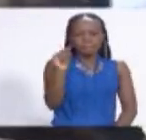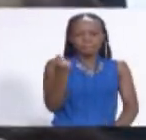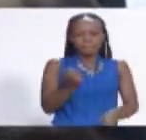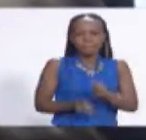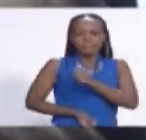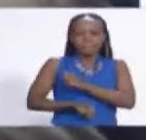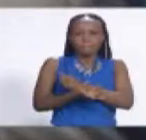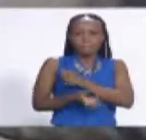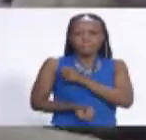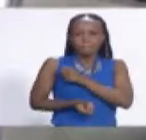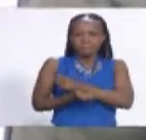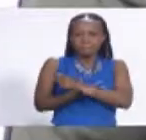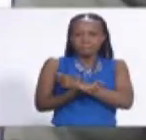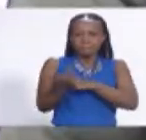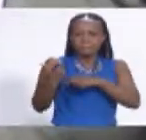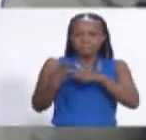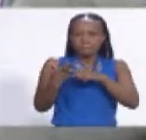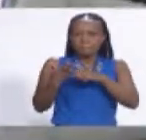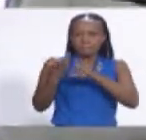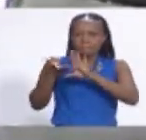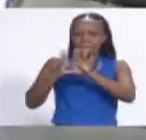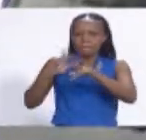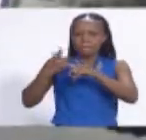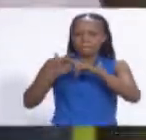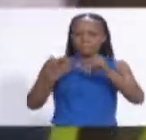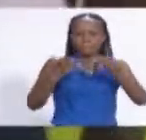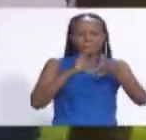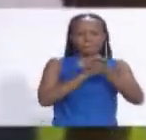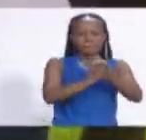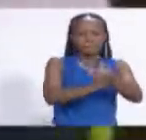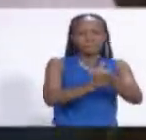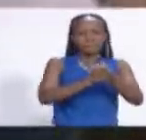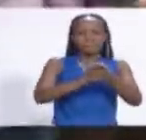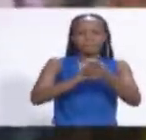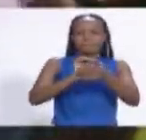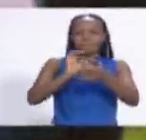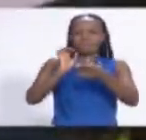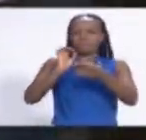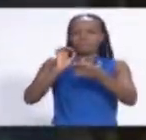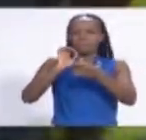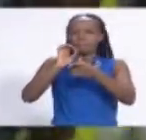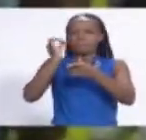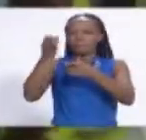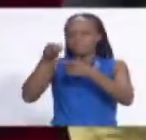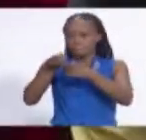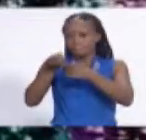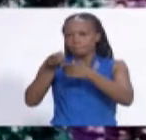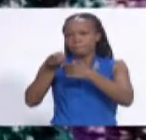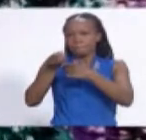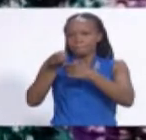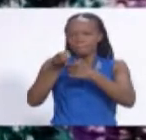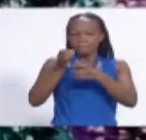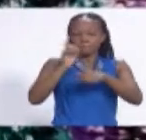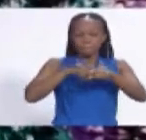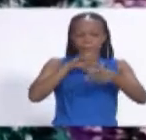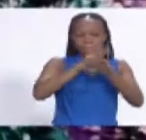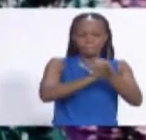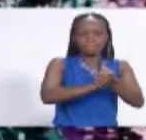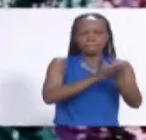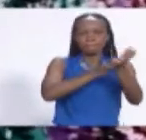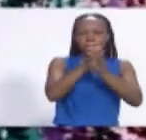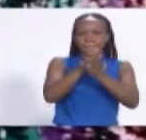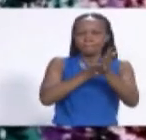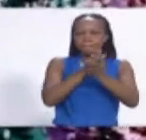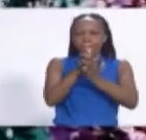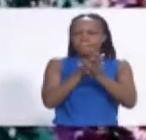advised to refrain from shaking hands and regularly wash hands or sanitize with alcohol-based products. Maintain